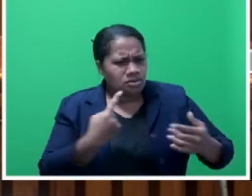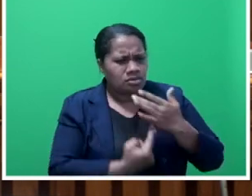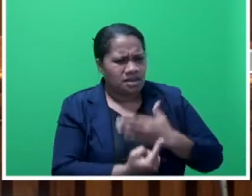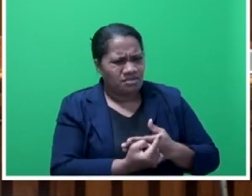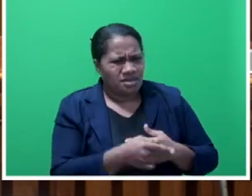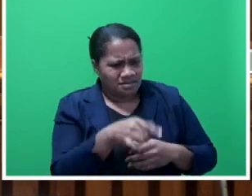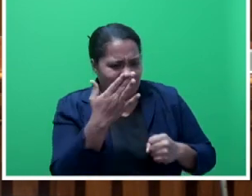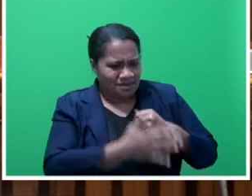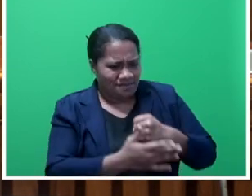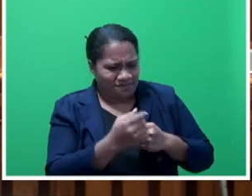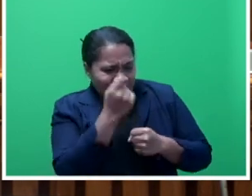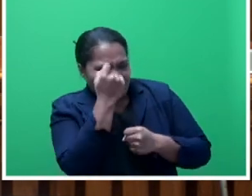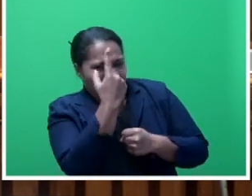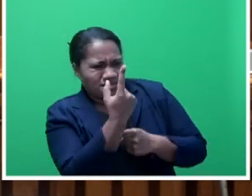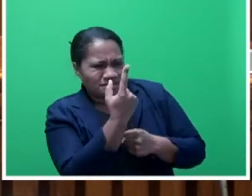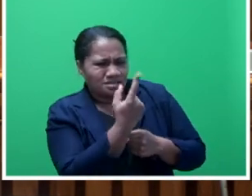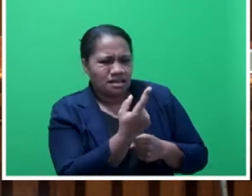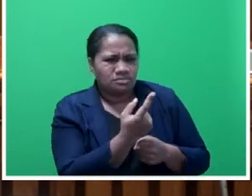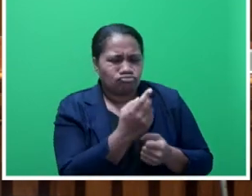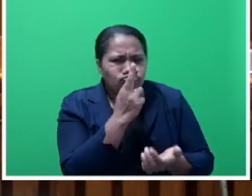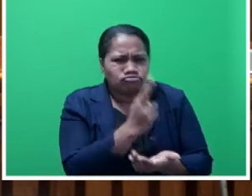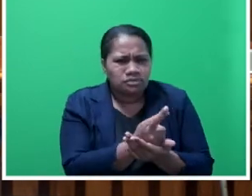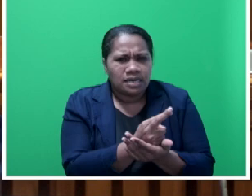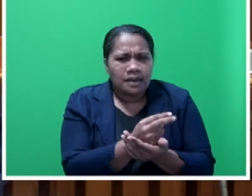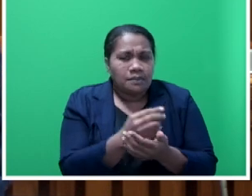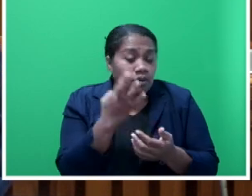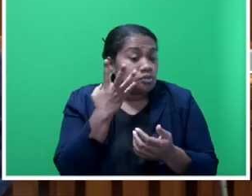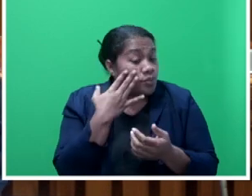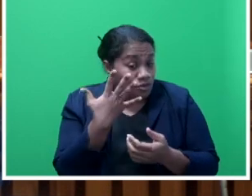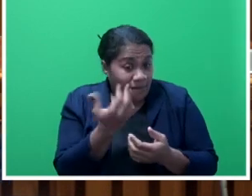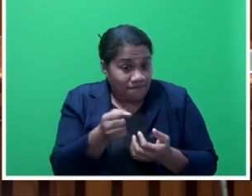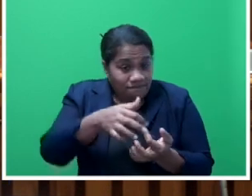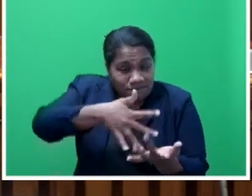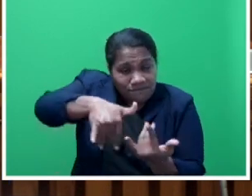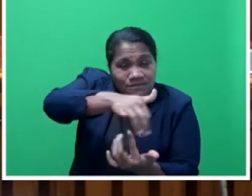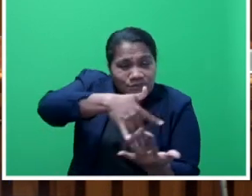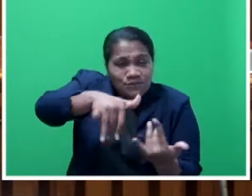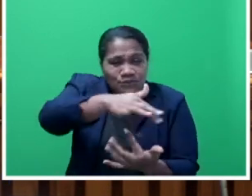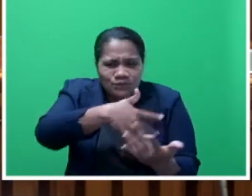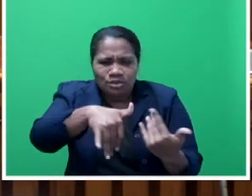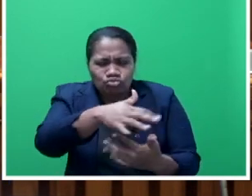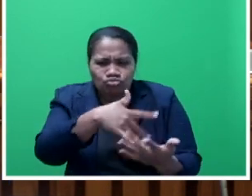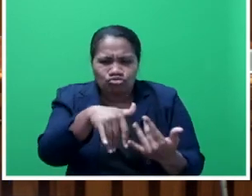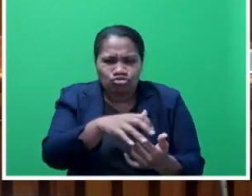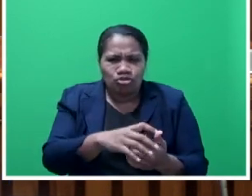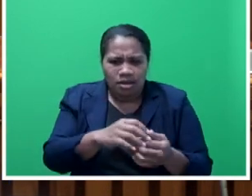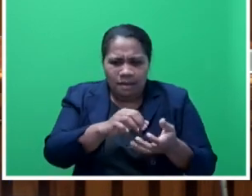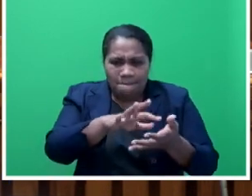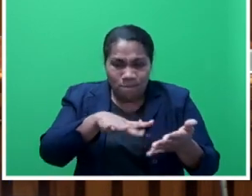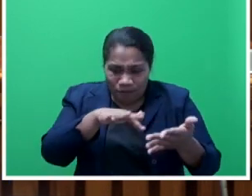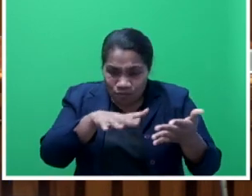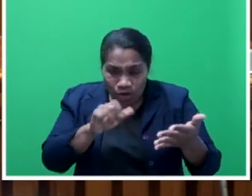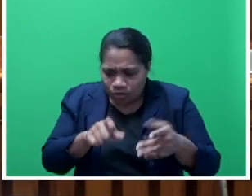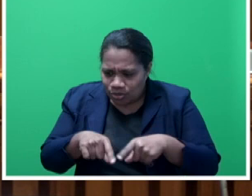understand that when you have a divergent or when you have a mixture of your lending portfolio to different sectors